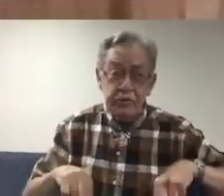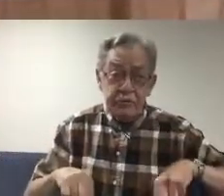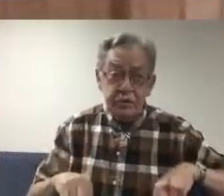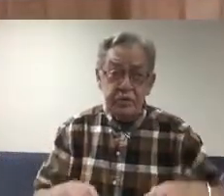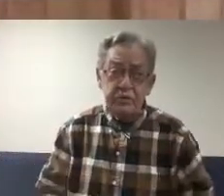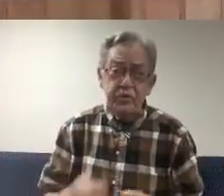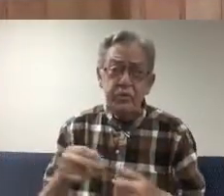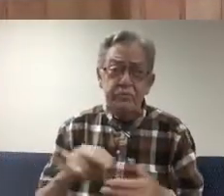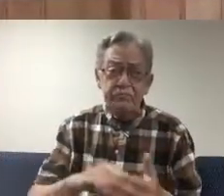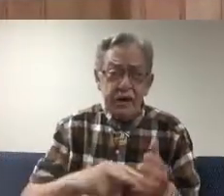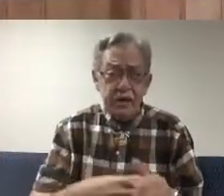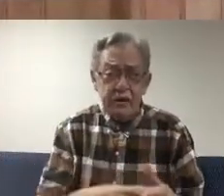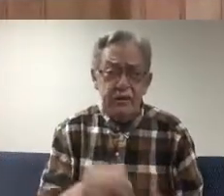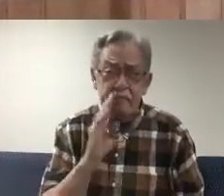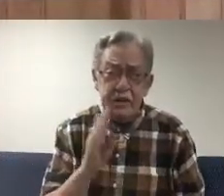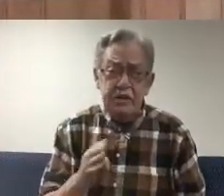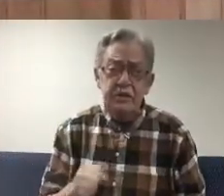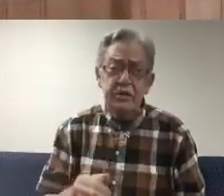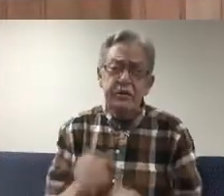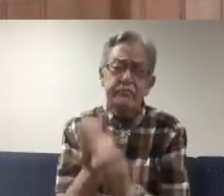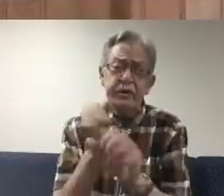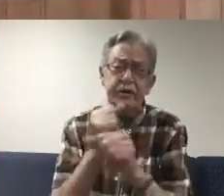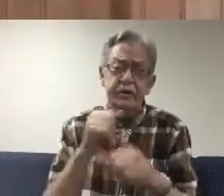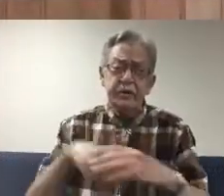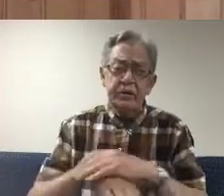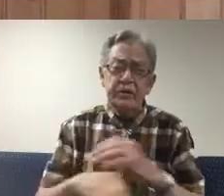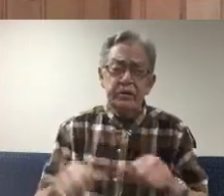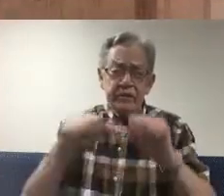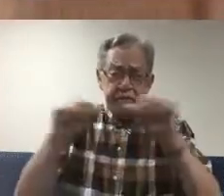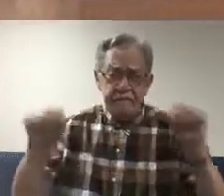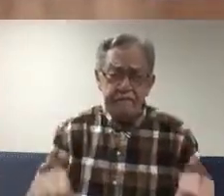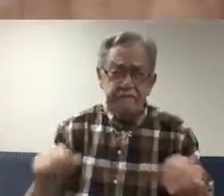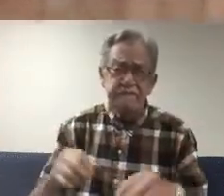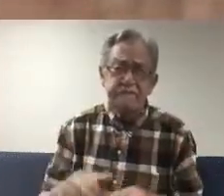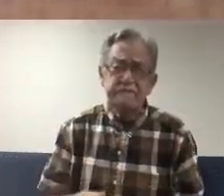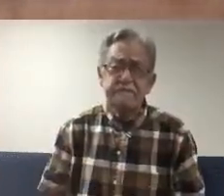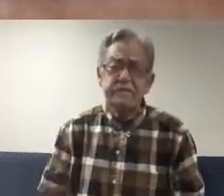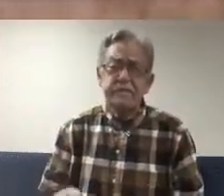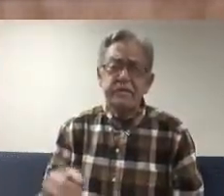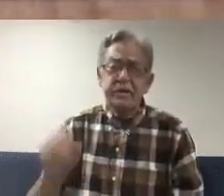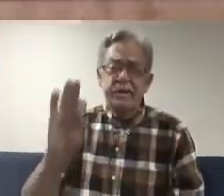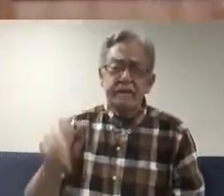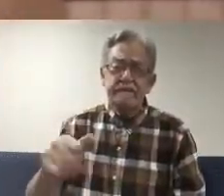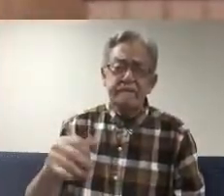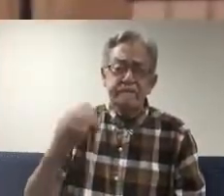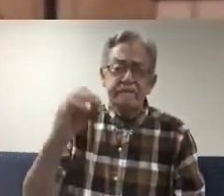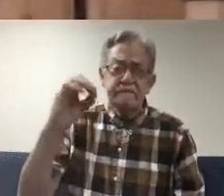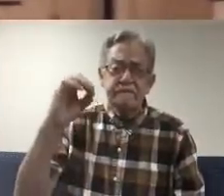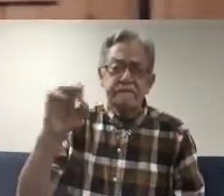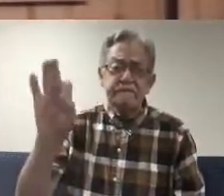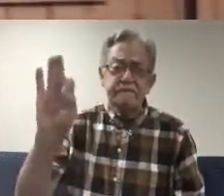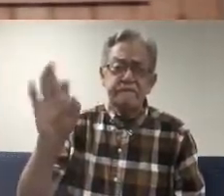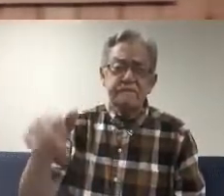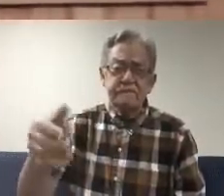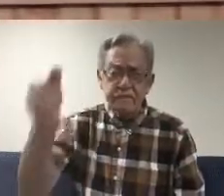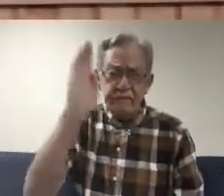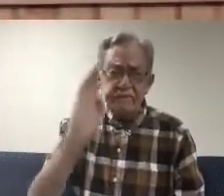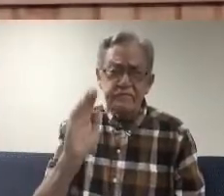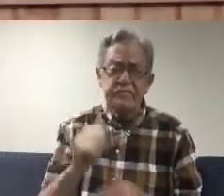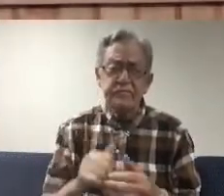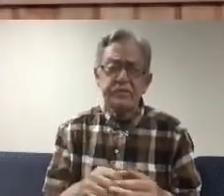the cultural's direction that it's trying to point us to and to defend itself against, that we actually go to Scripture. Wouldn't it